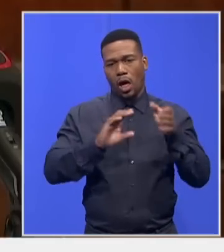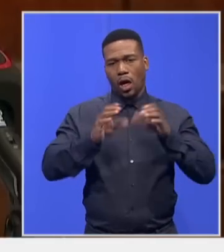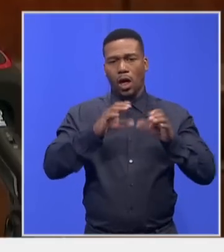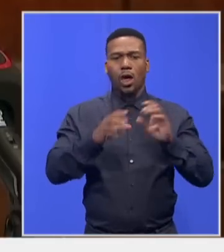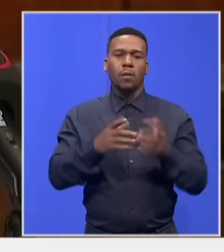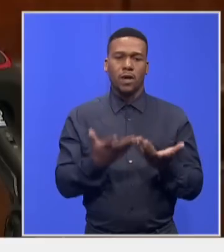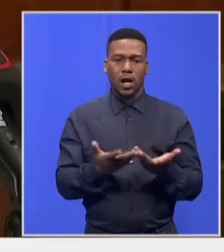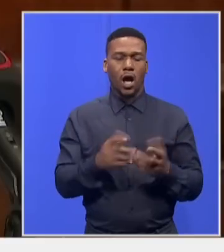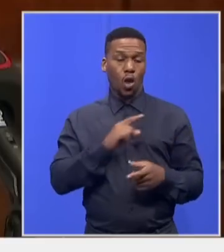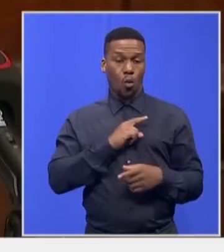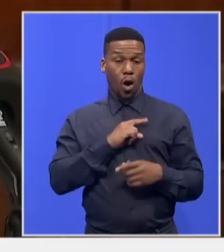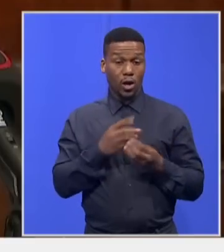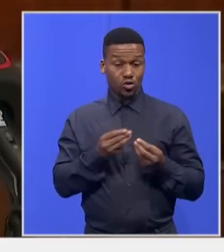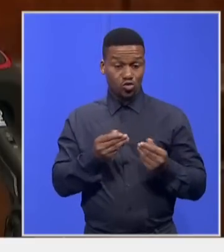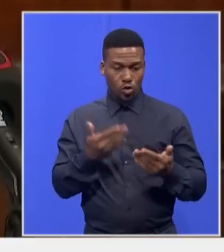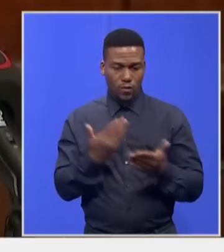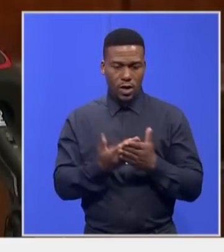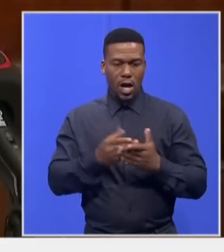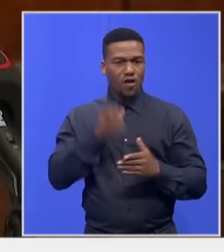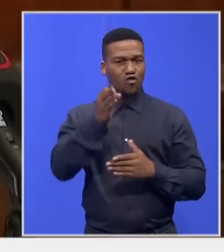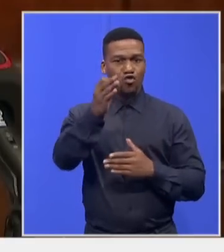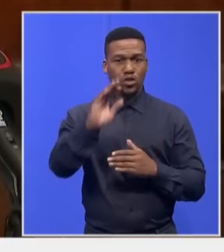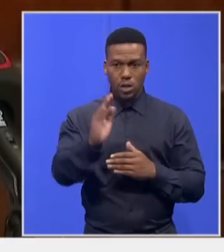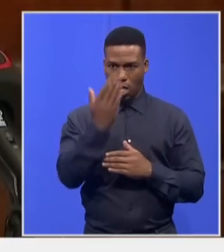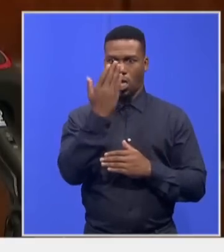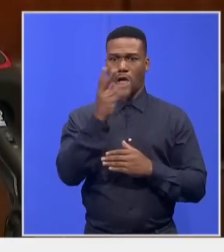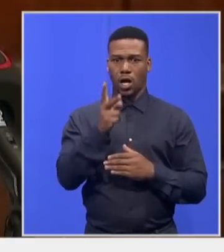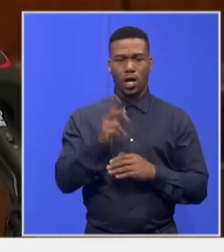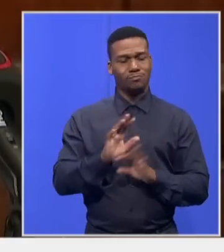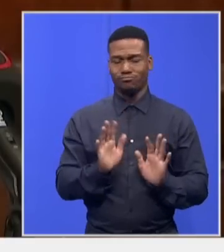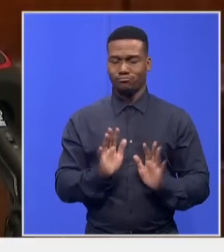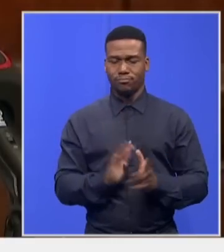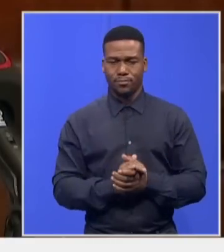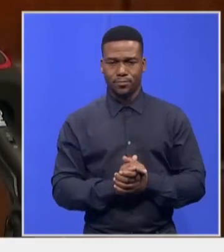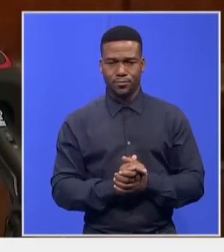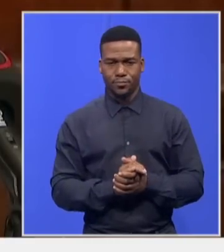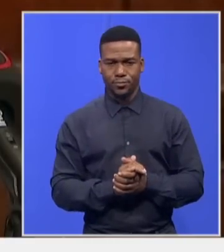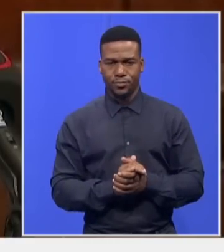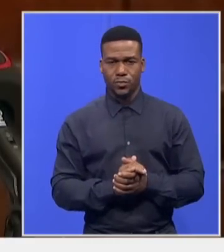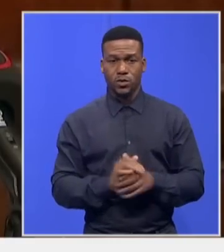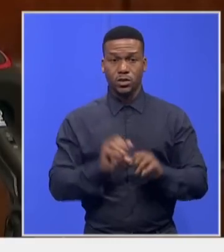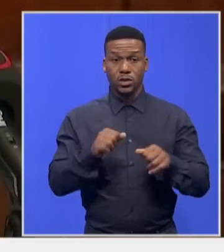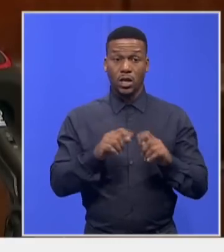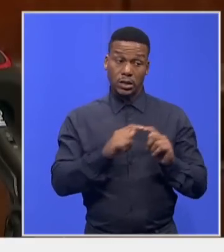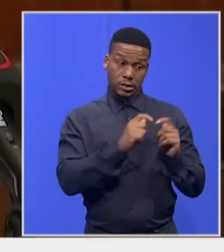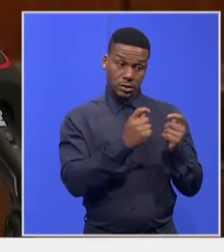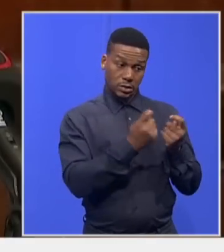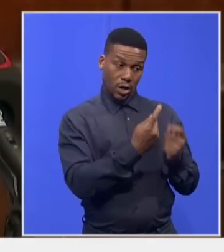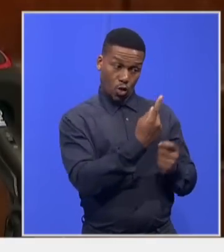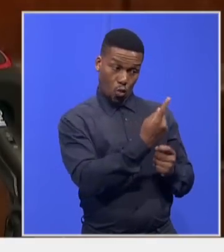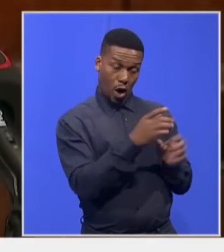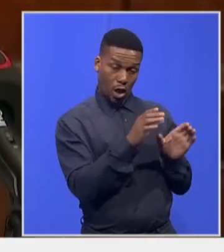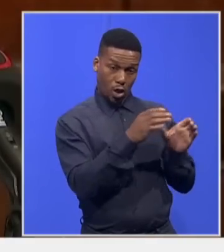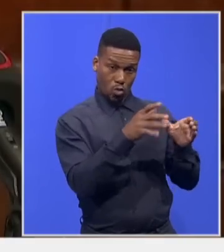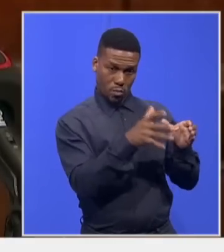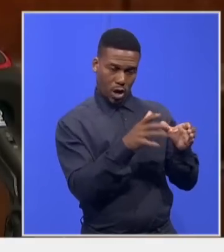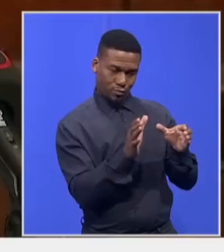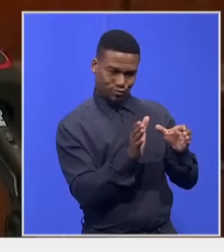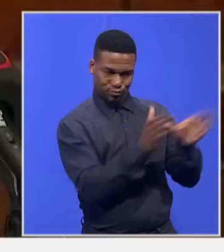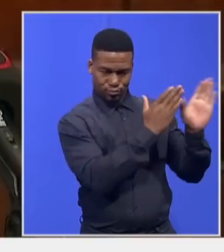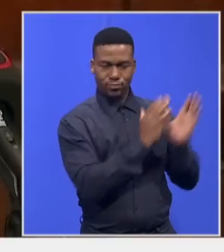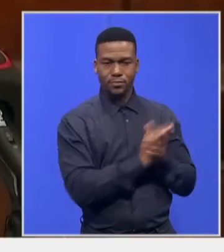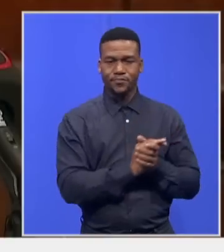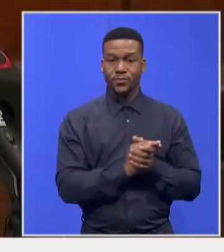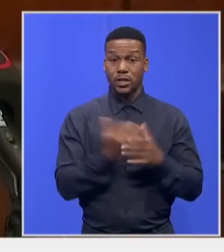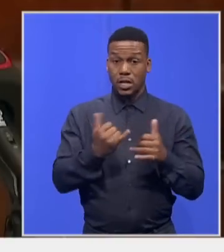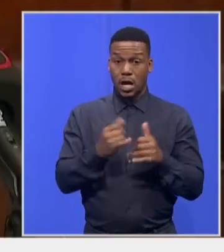same problem that we have encountered. So that completes, if you like, tier one stations. Now I'm going to tier 2